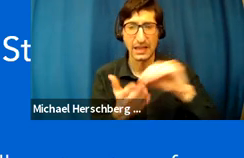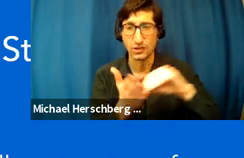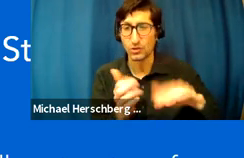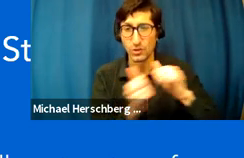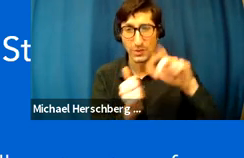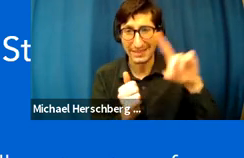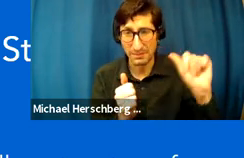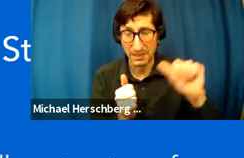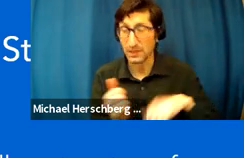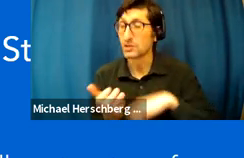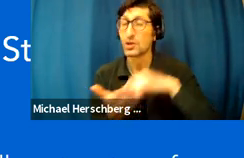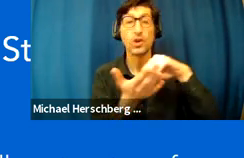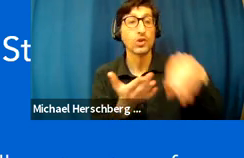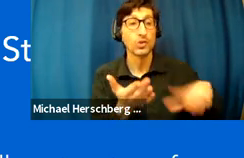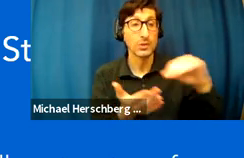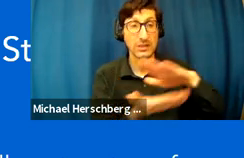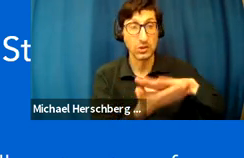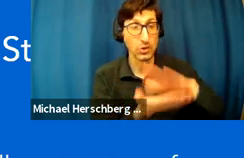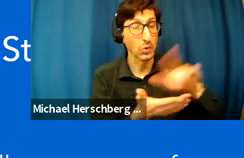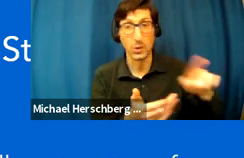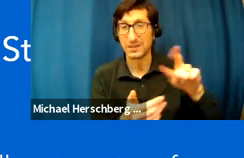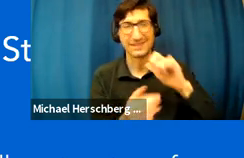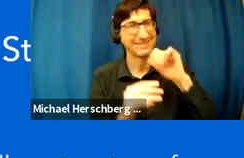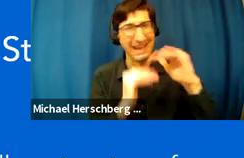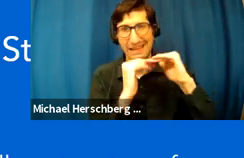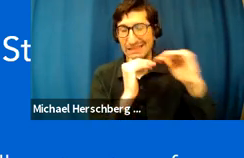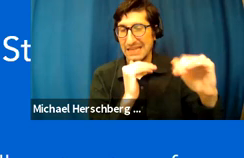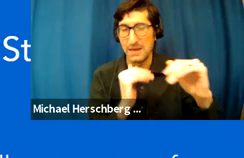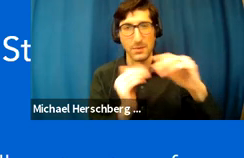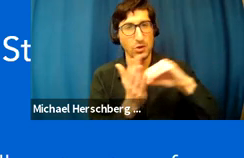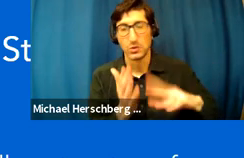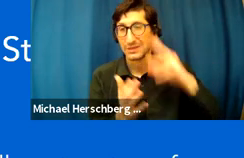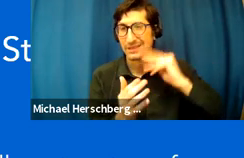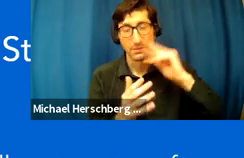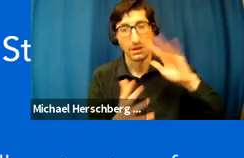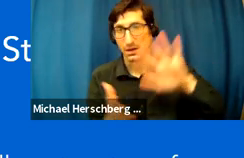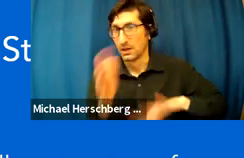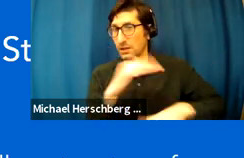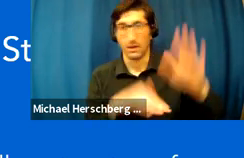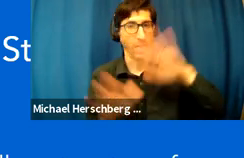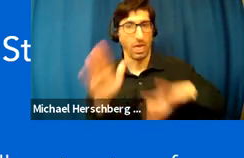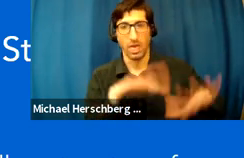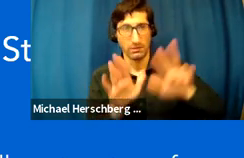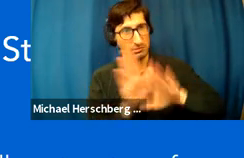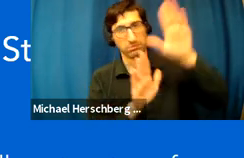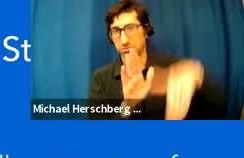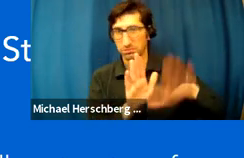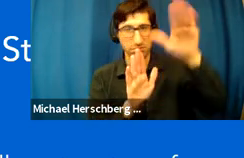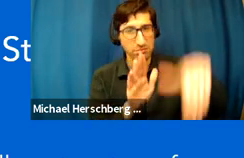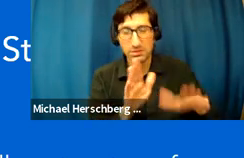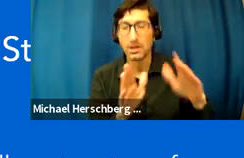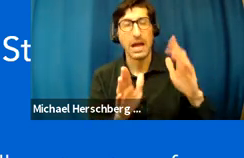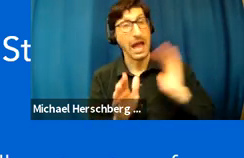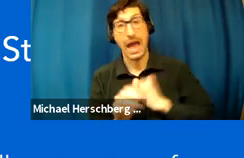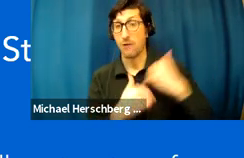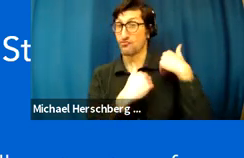and schools have seen enough instability within the current context of our world, and that it is our responsibility to